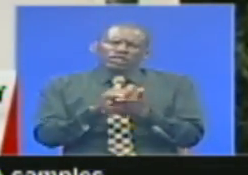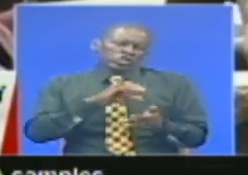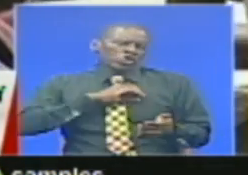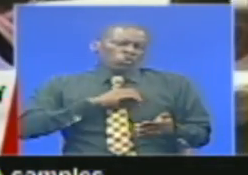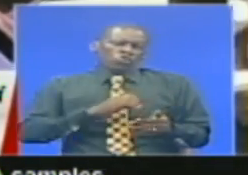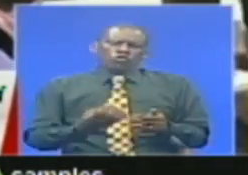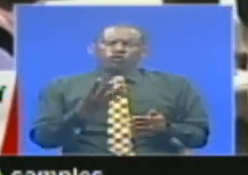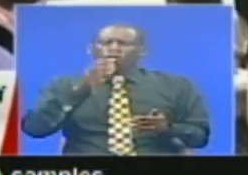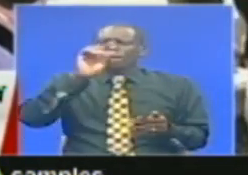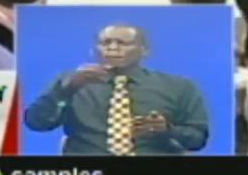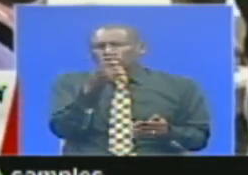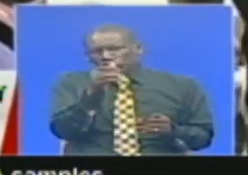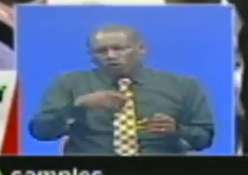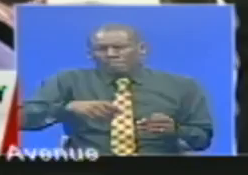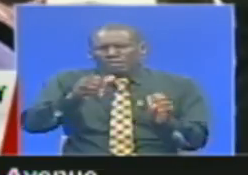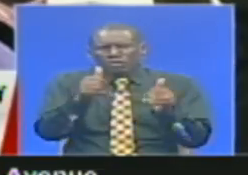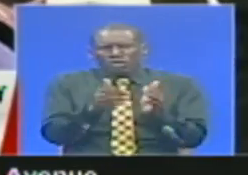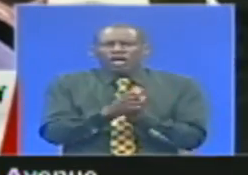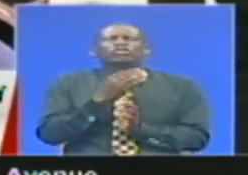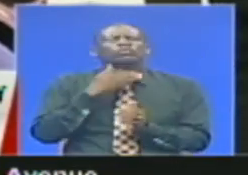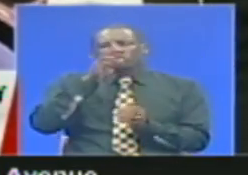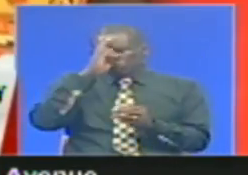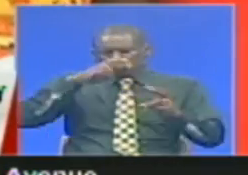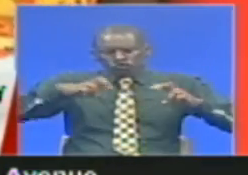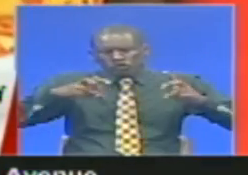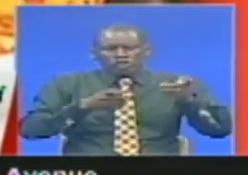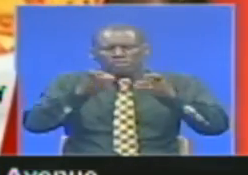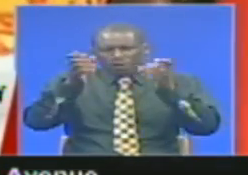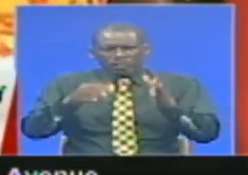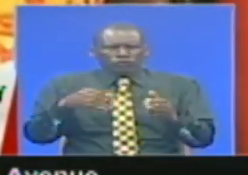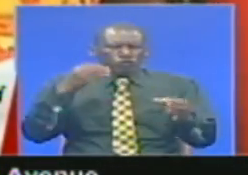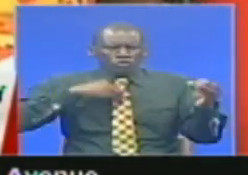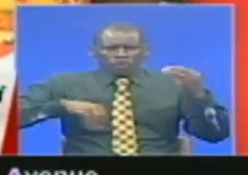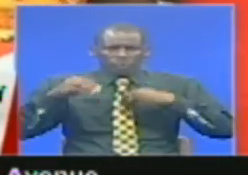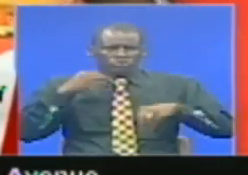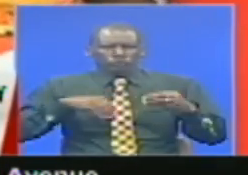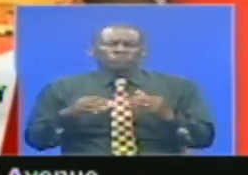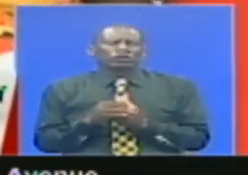unpaid dues and want the police to investigate the managers for theft and corruption.